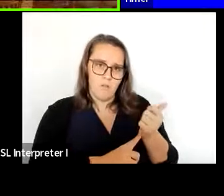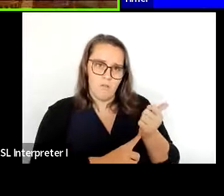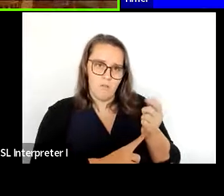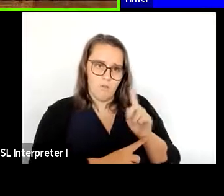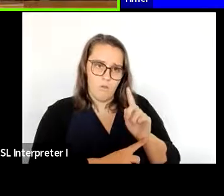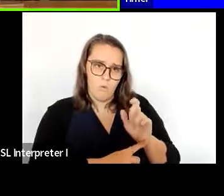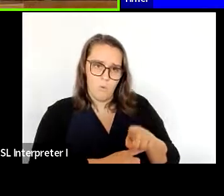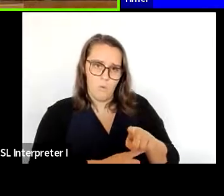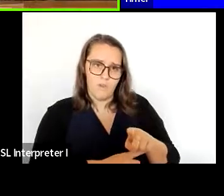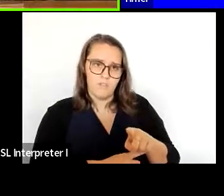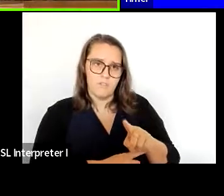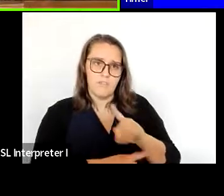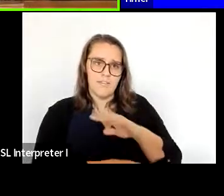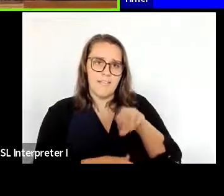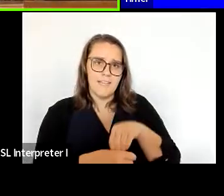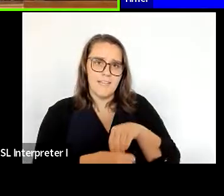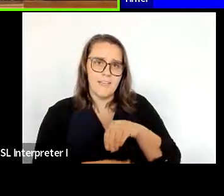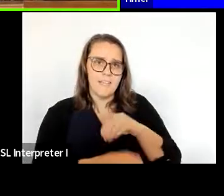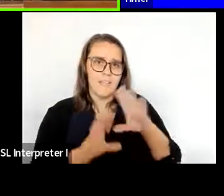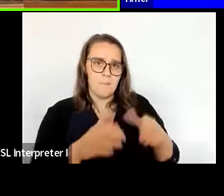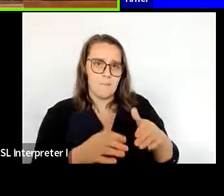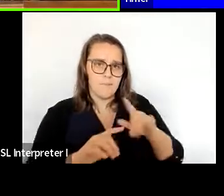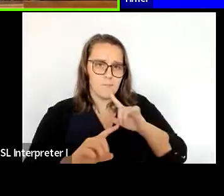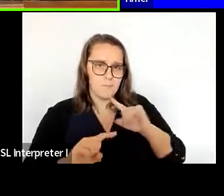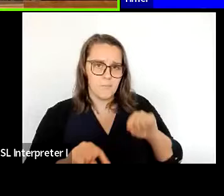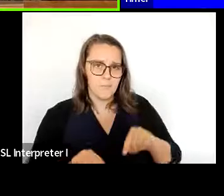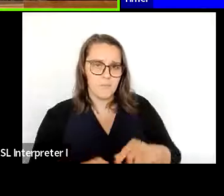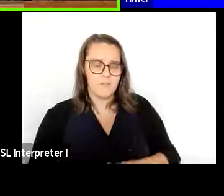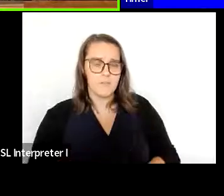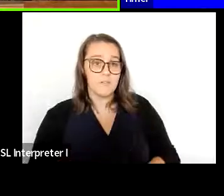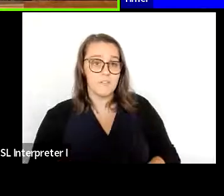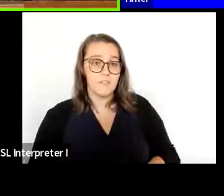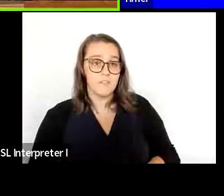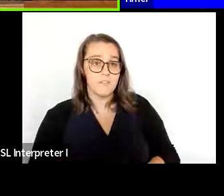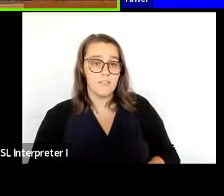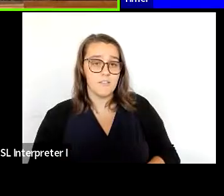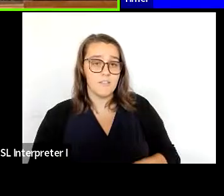the committee report, but if now